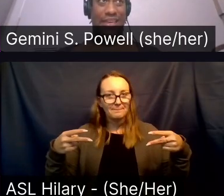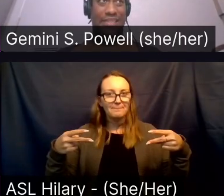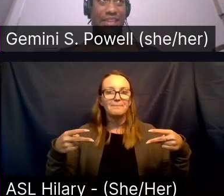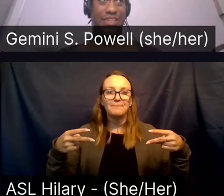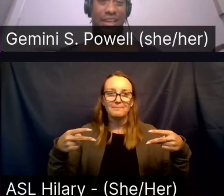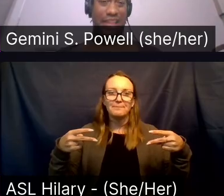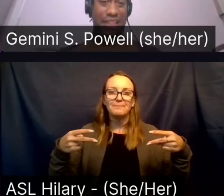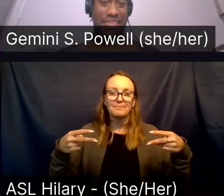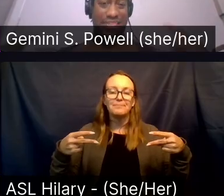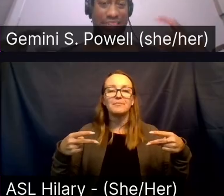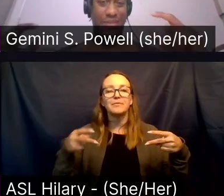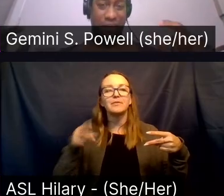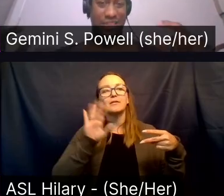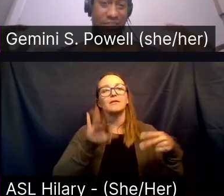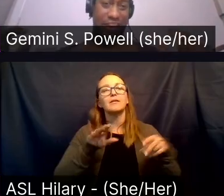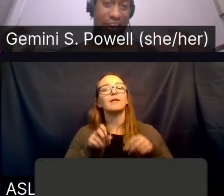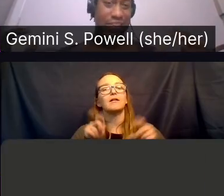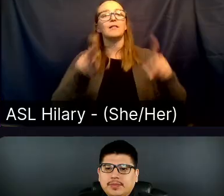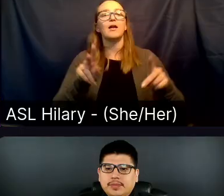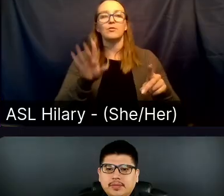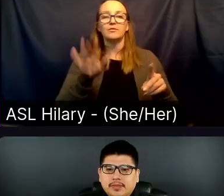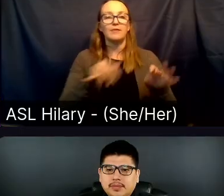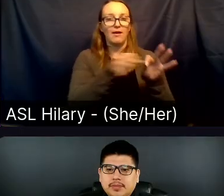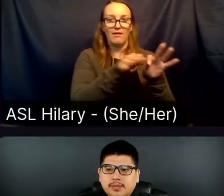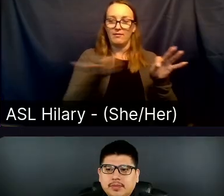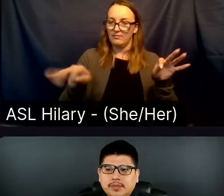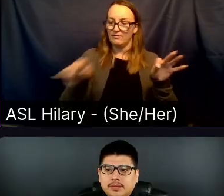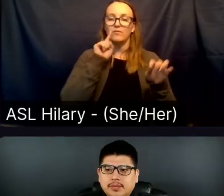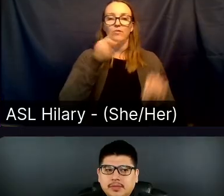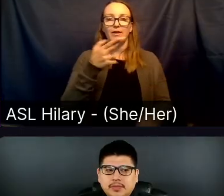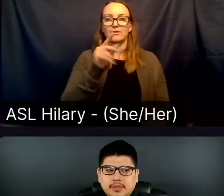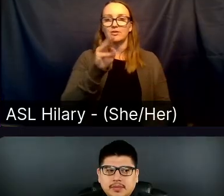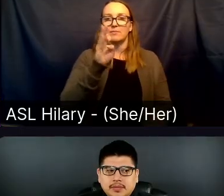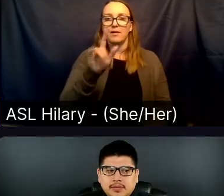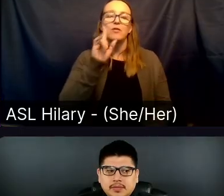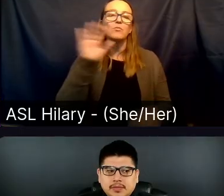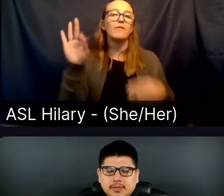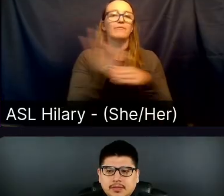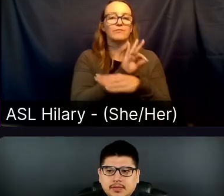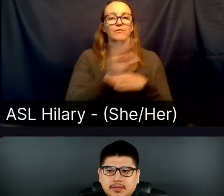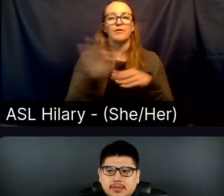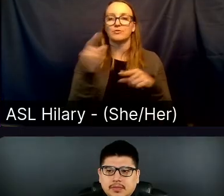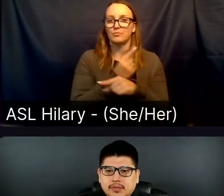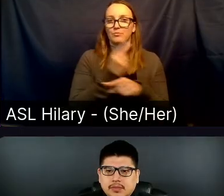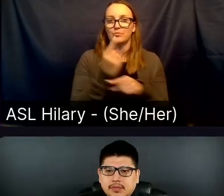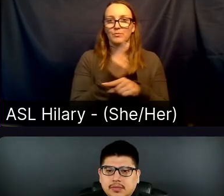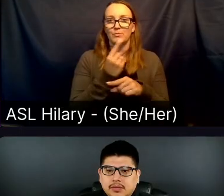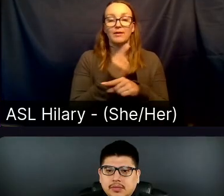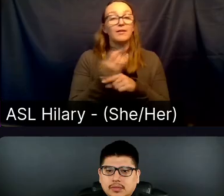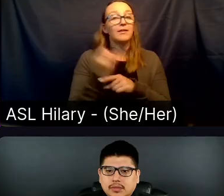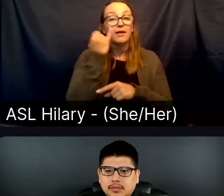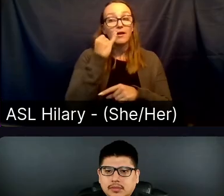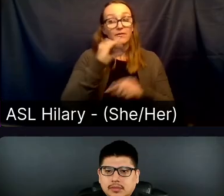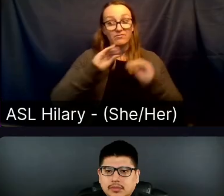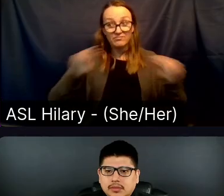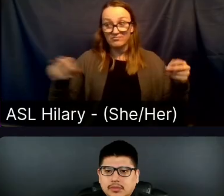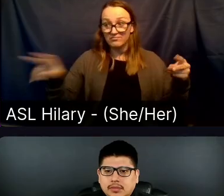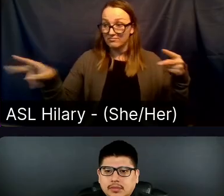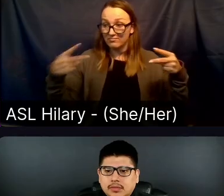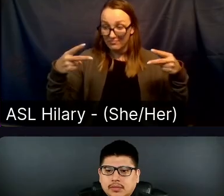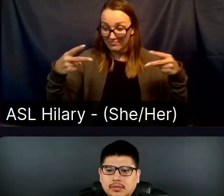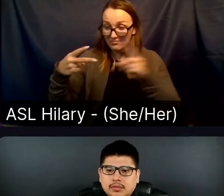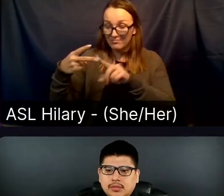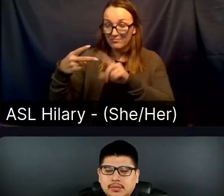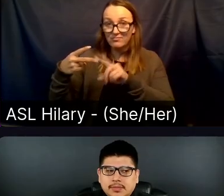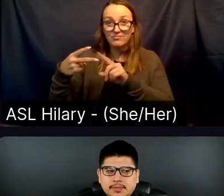allows essentially the statement of the HTML element to function on its own. If you don't close the elements, everything kind of gets jumbled